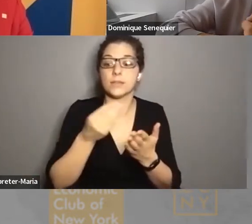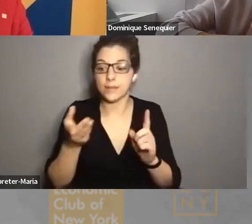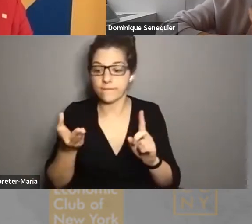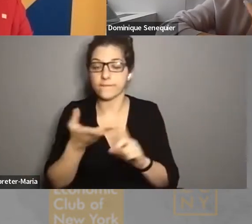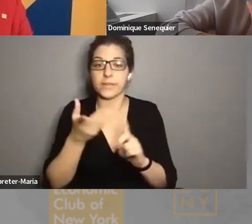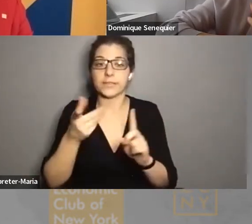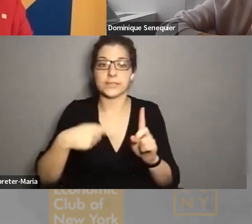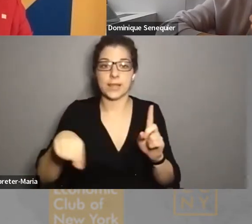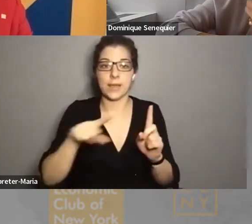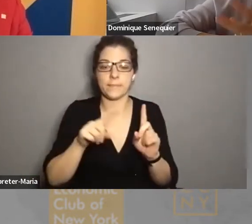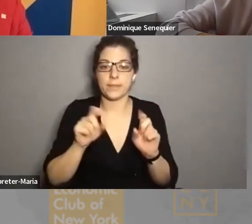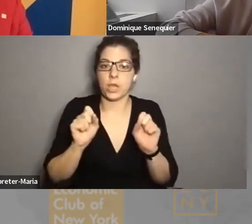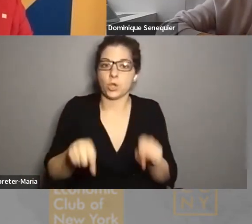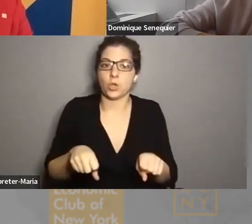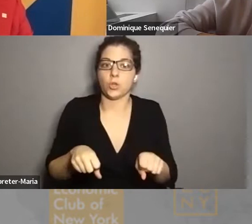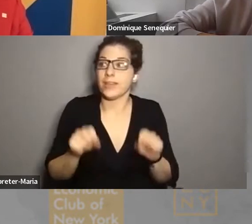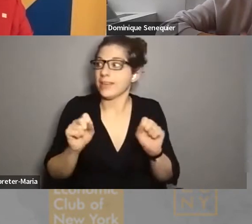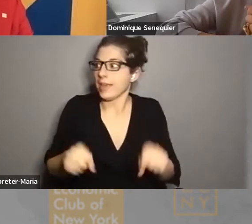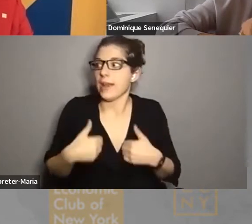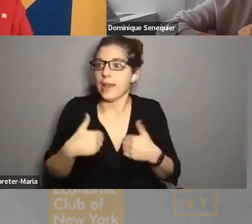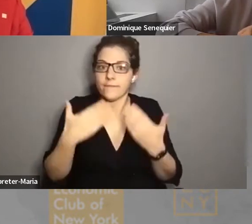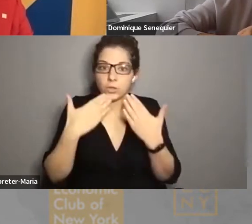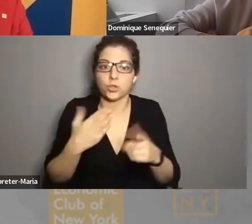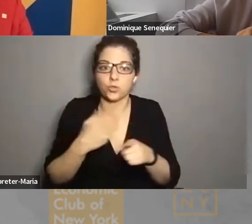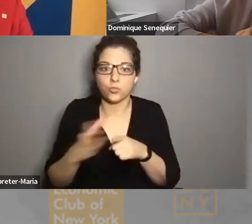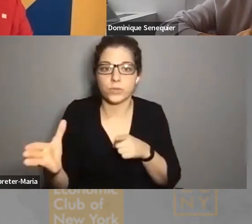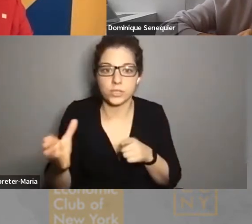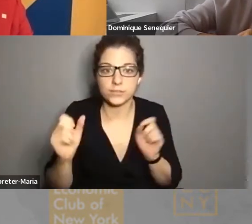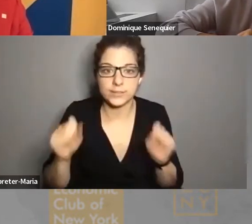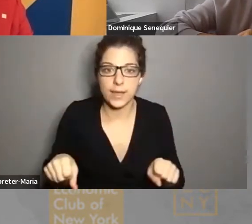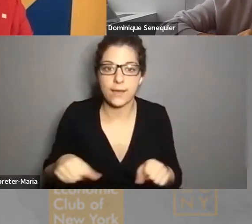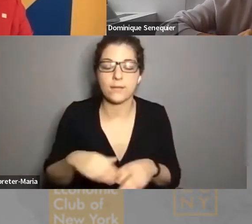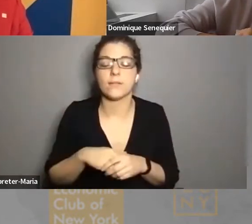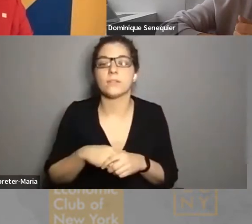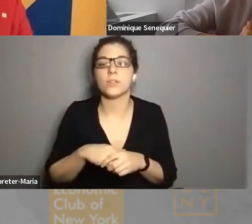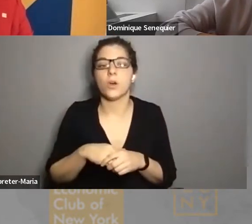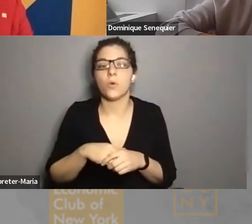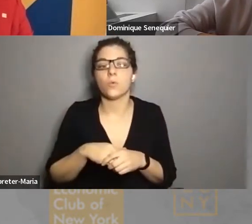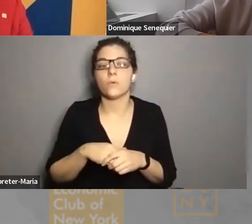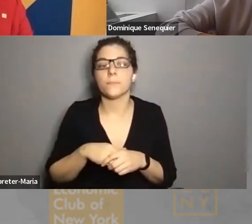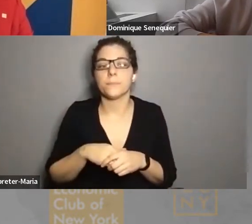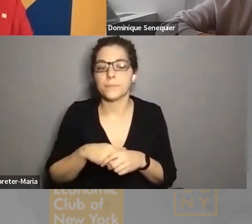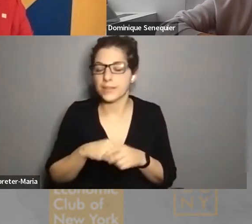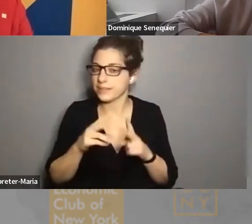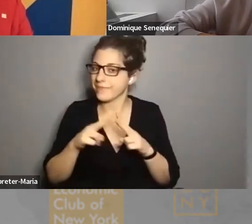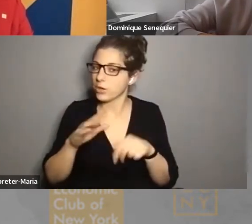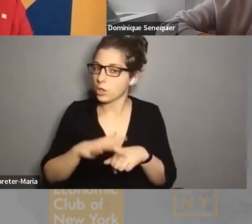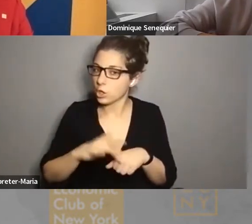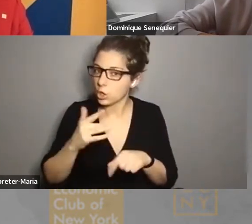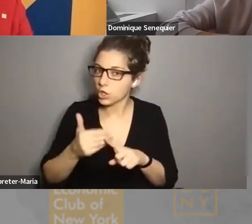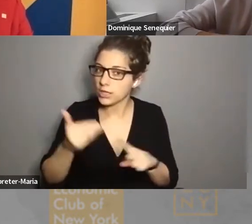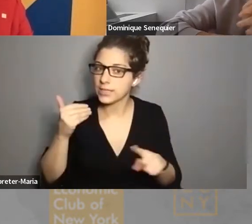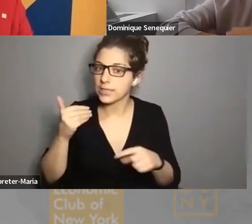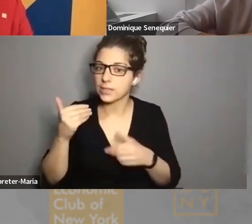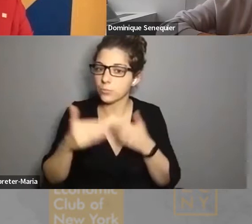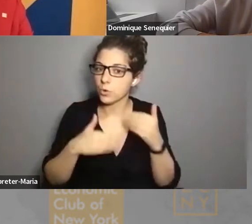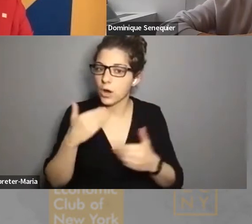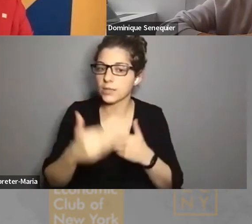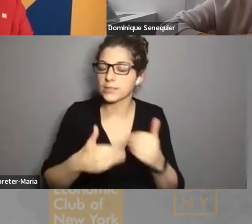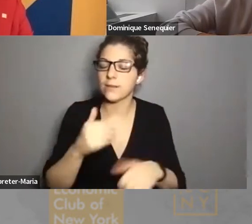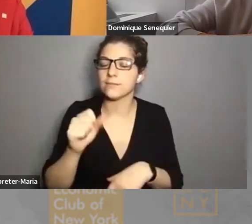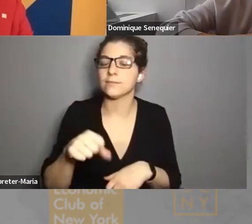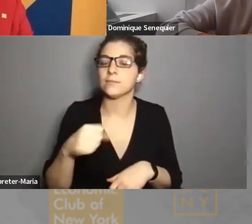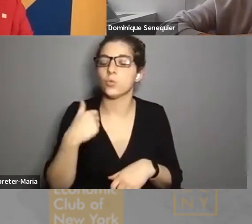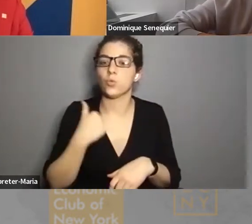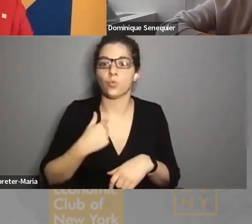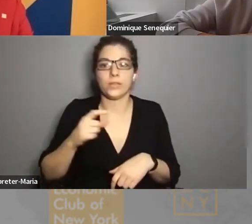that they can have good careers. So it's very early on in the process that we